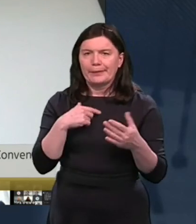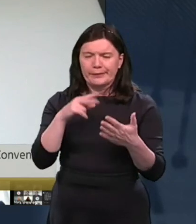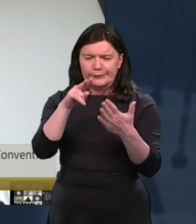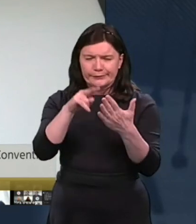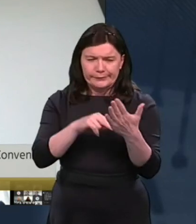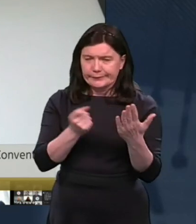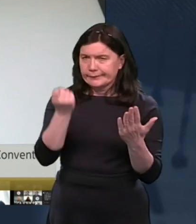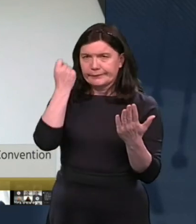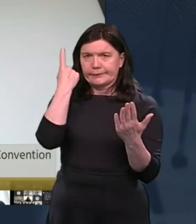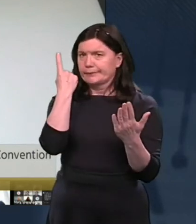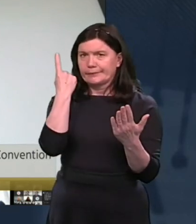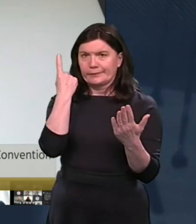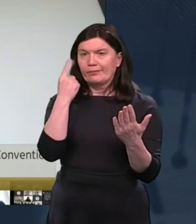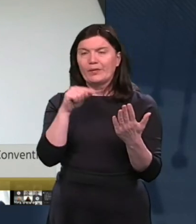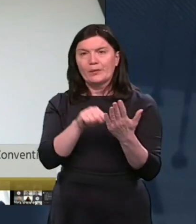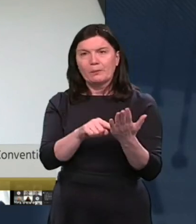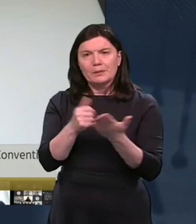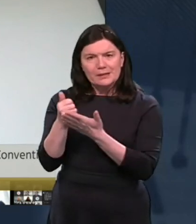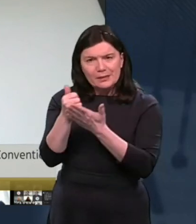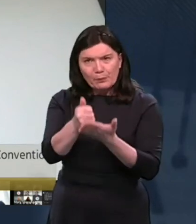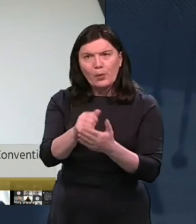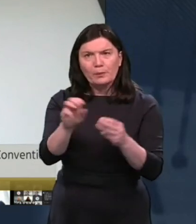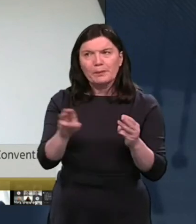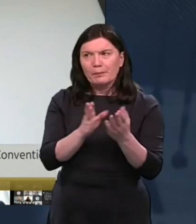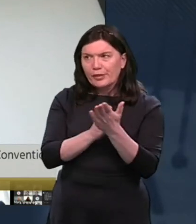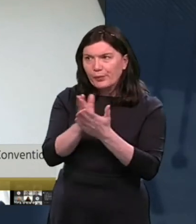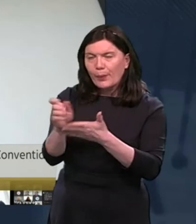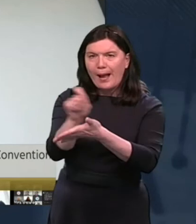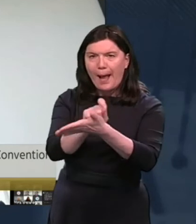of applying and being supported through the application process